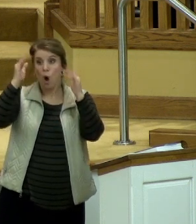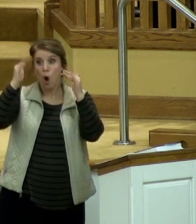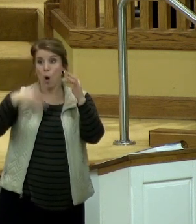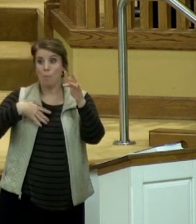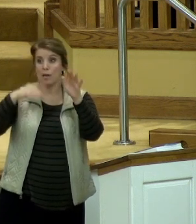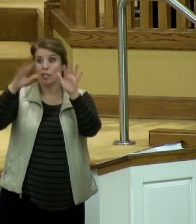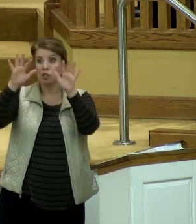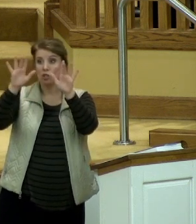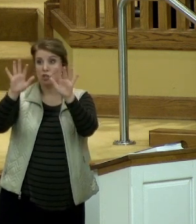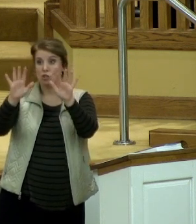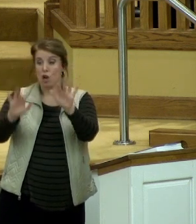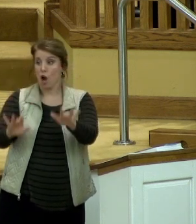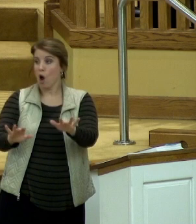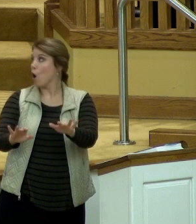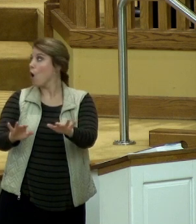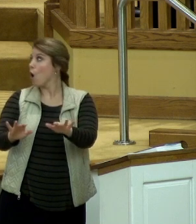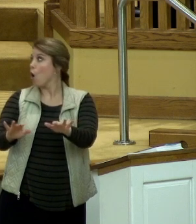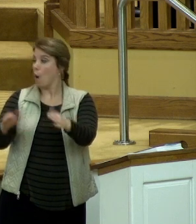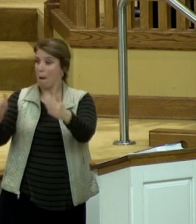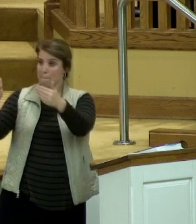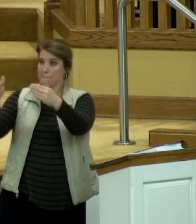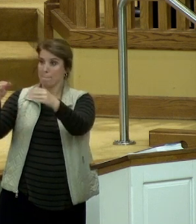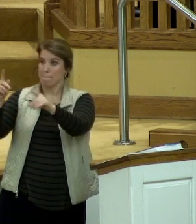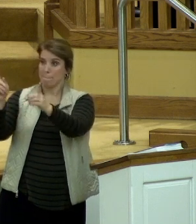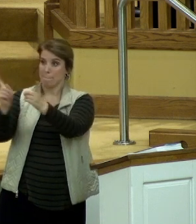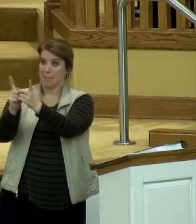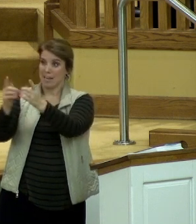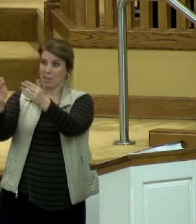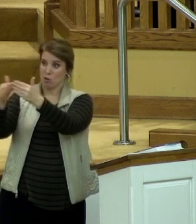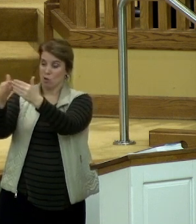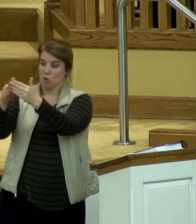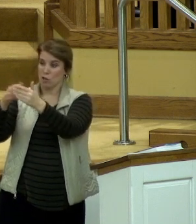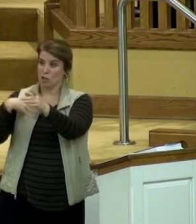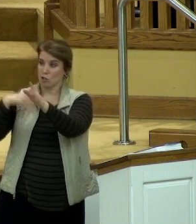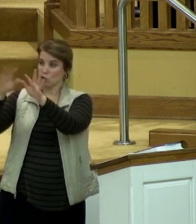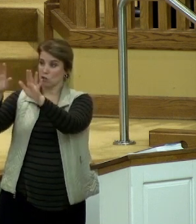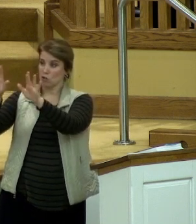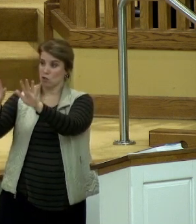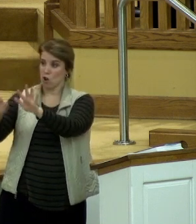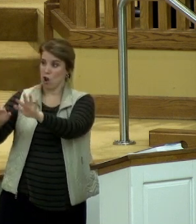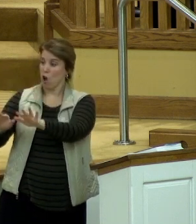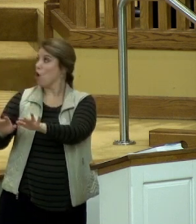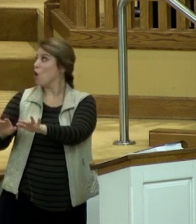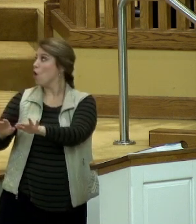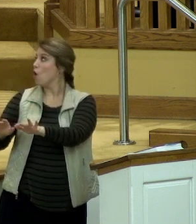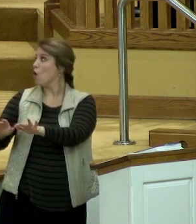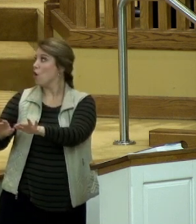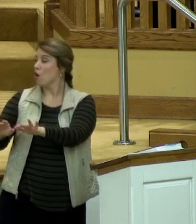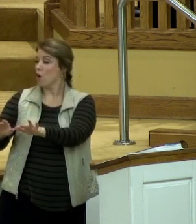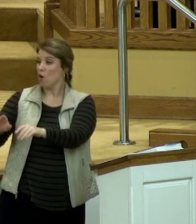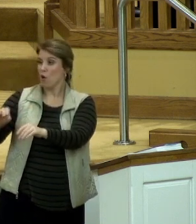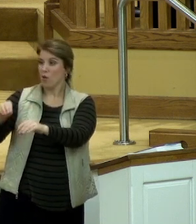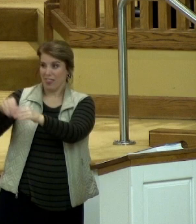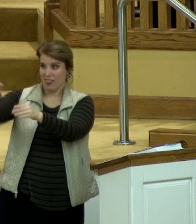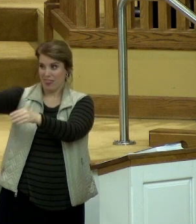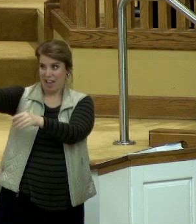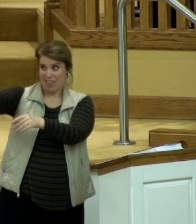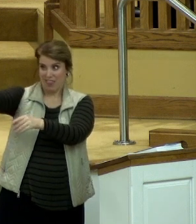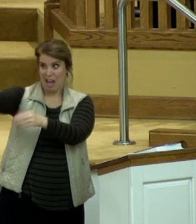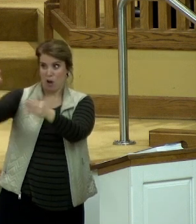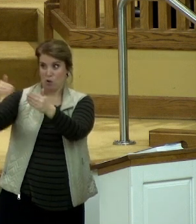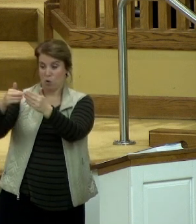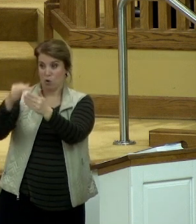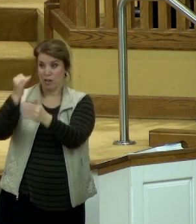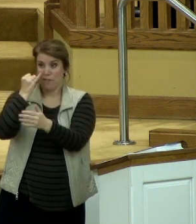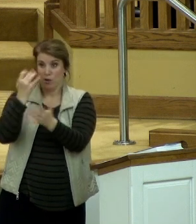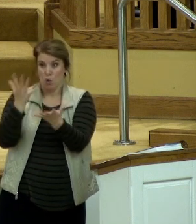get a foot of snow. Meet over in this corner right here. We'll have all the snow birds over in that. No, not snow birds. I guess that doesn't make sense. Snow folk in that corner. If you